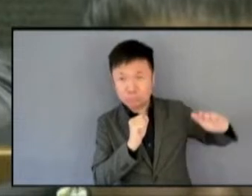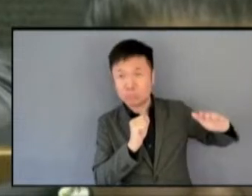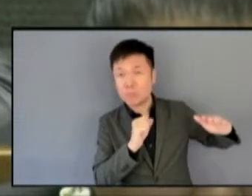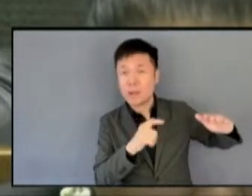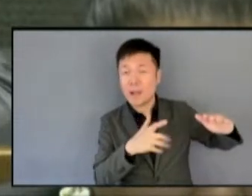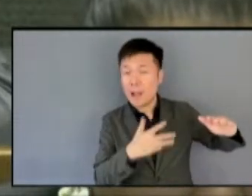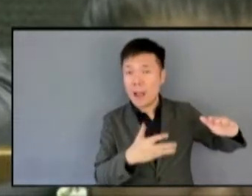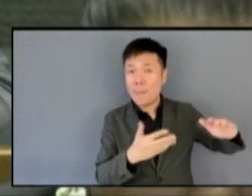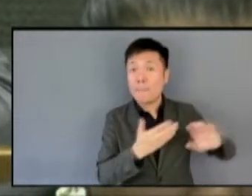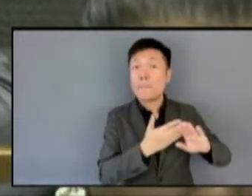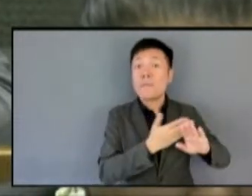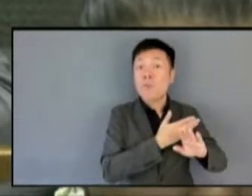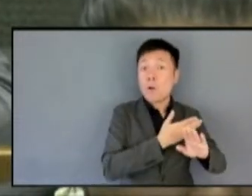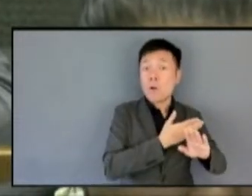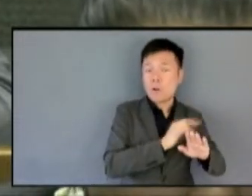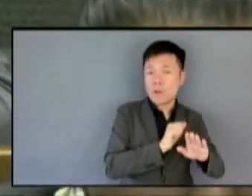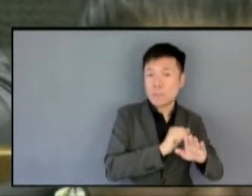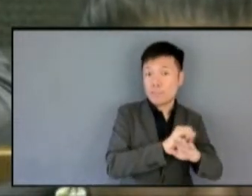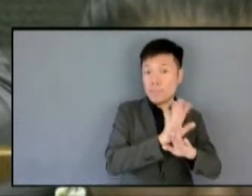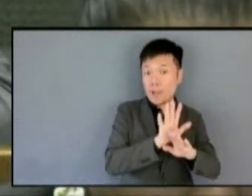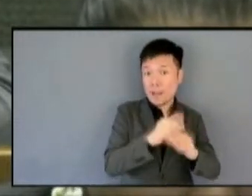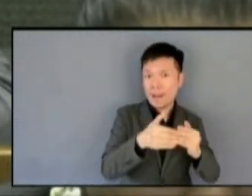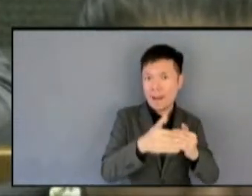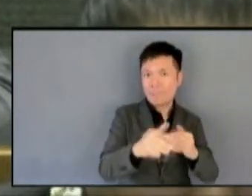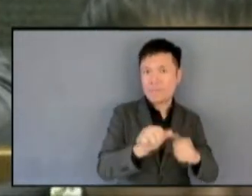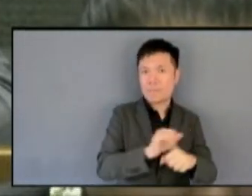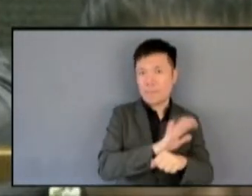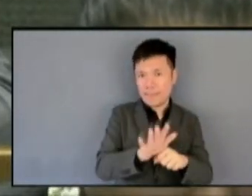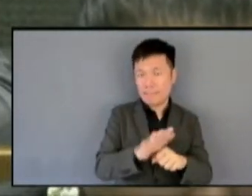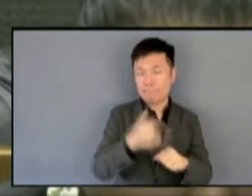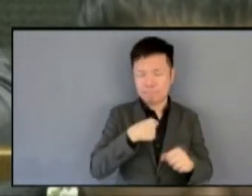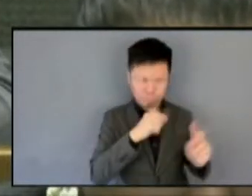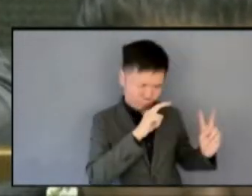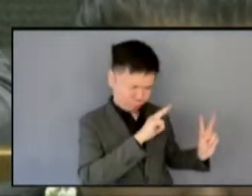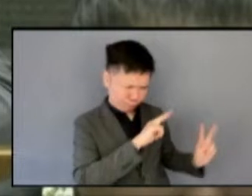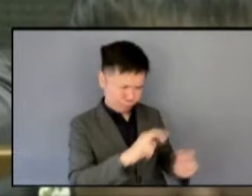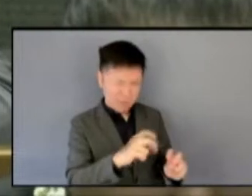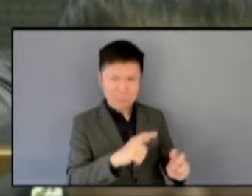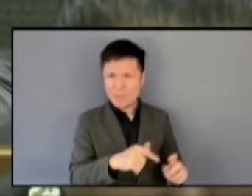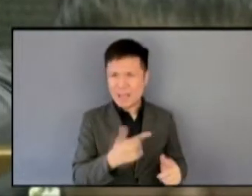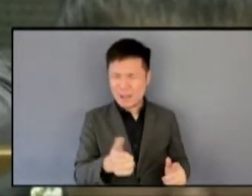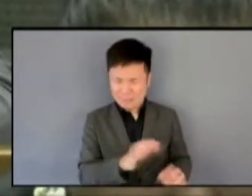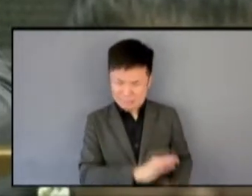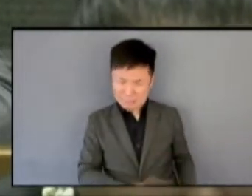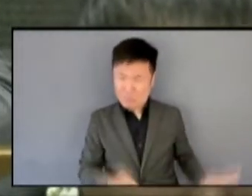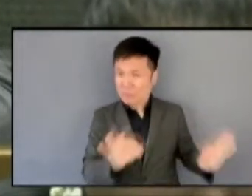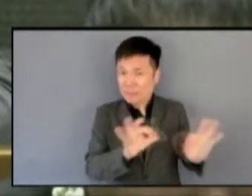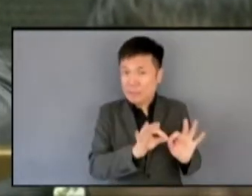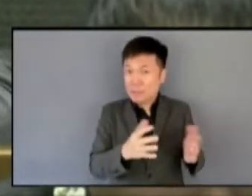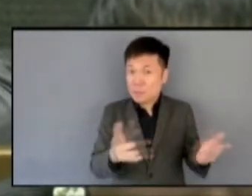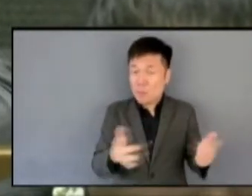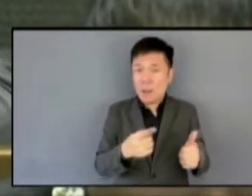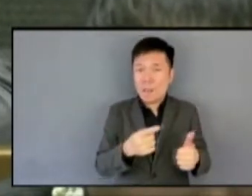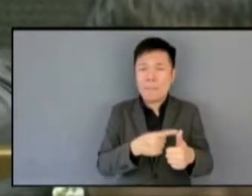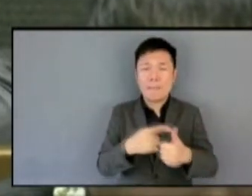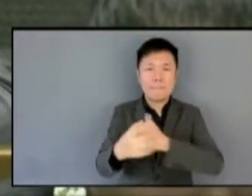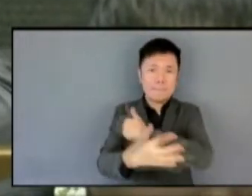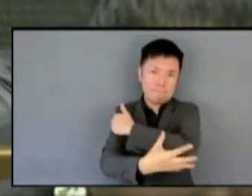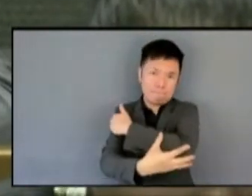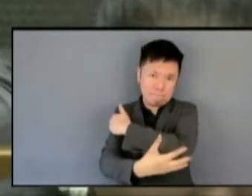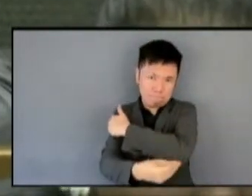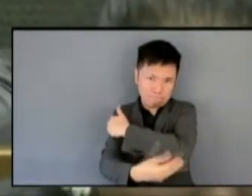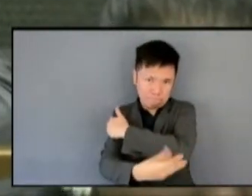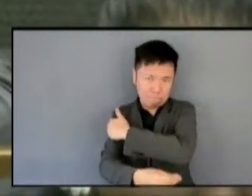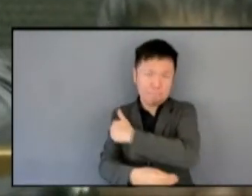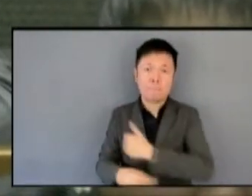the pandemic. Our initial findings highlight critical areas of concern, such as poverty,